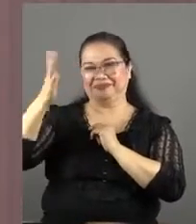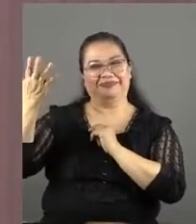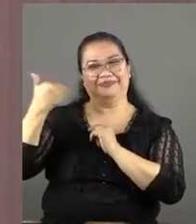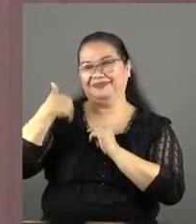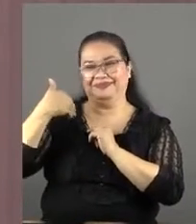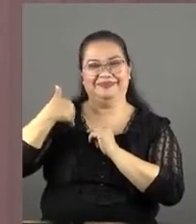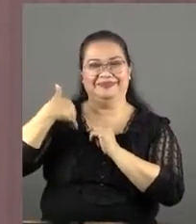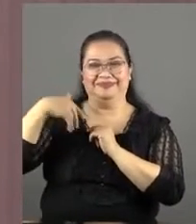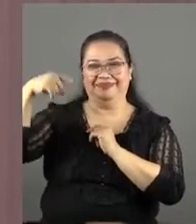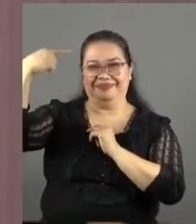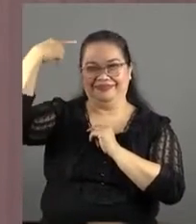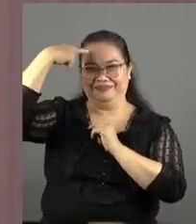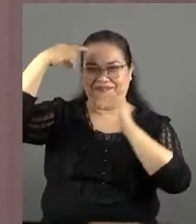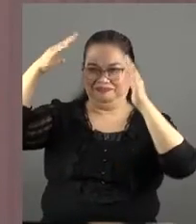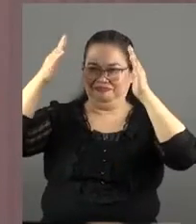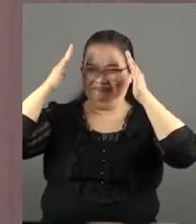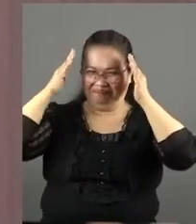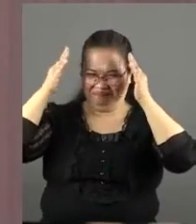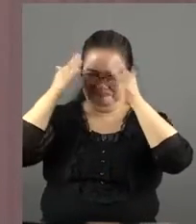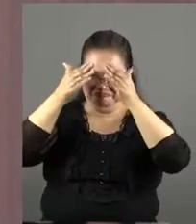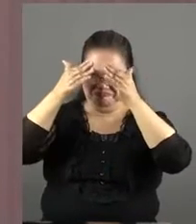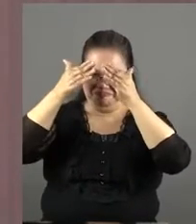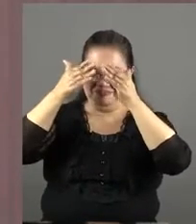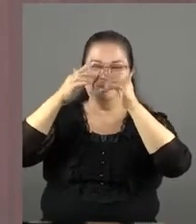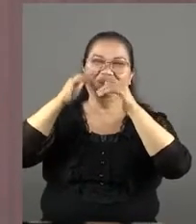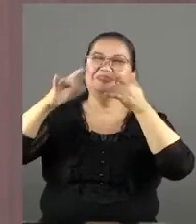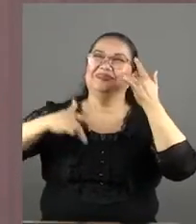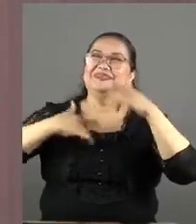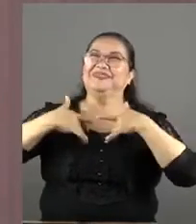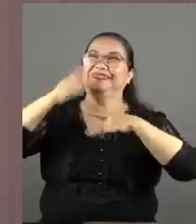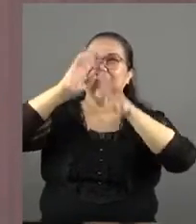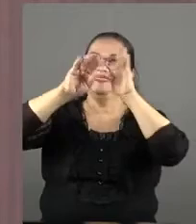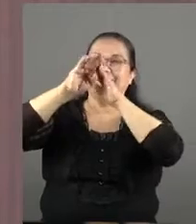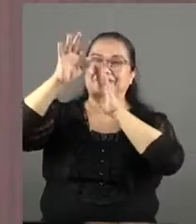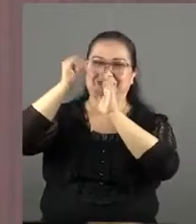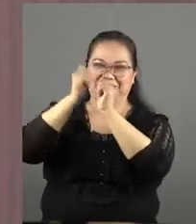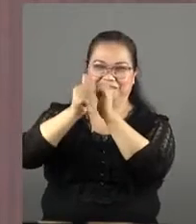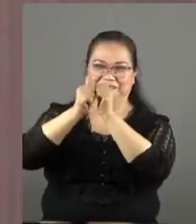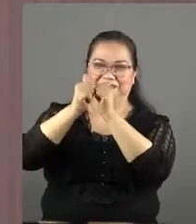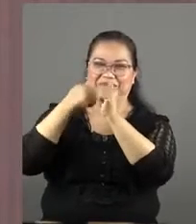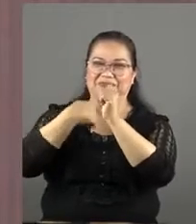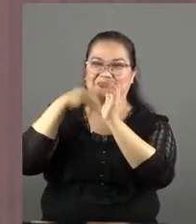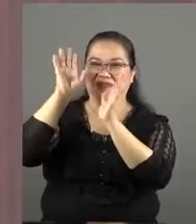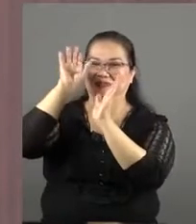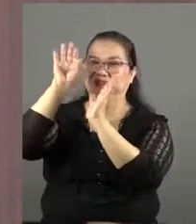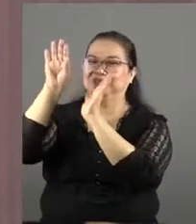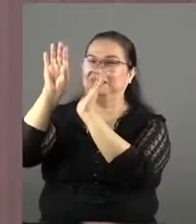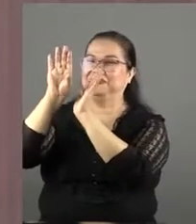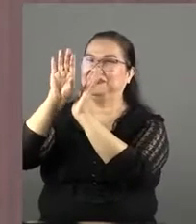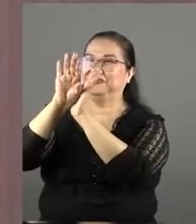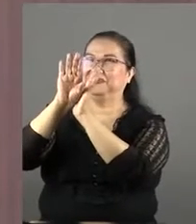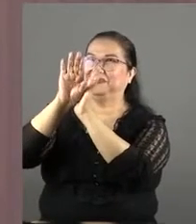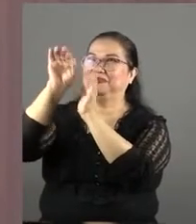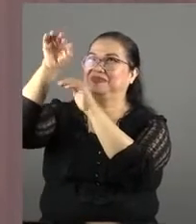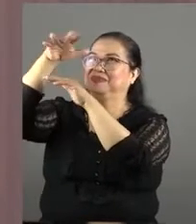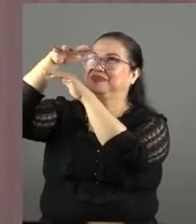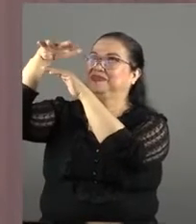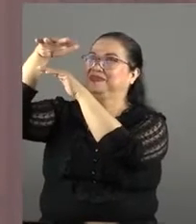because our minds are too limited about what joy in heaven really means. We have only pictures,